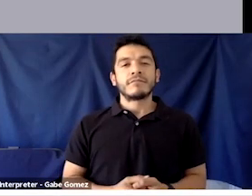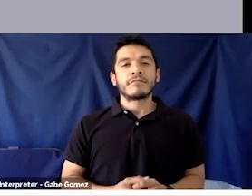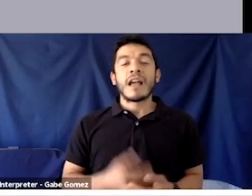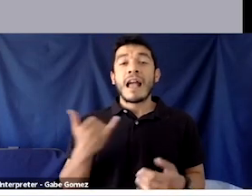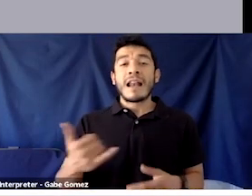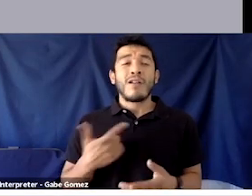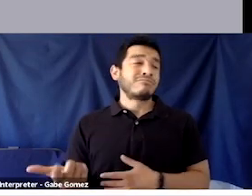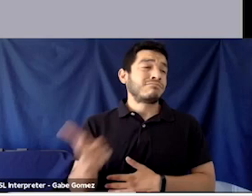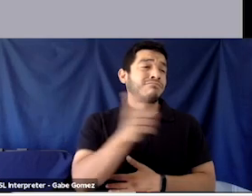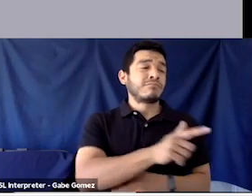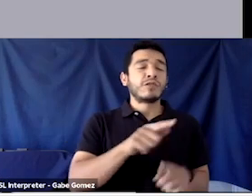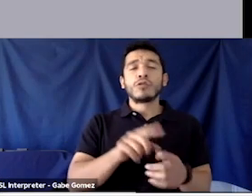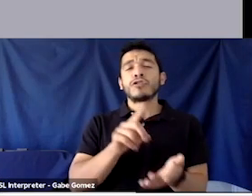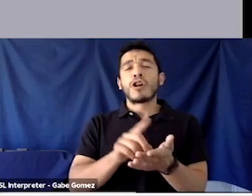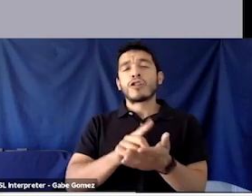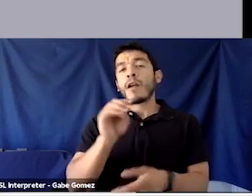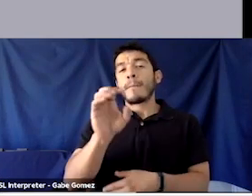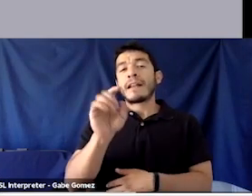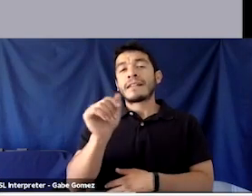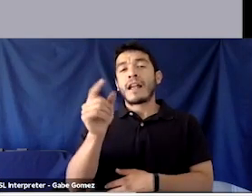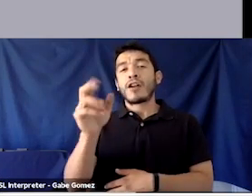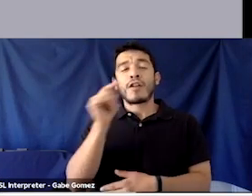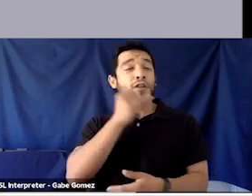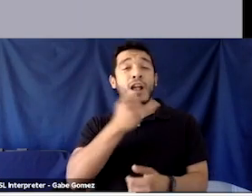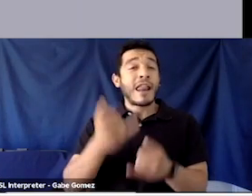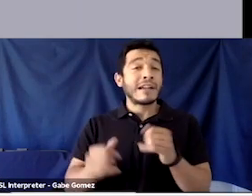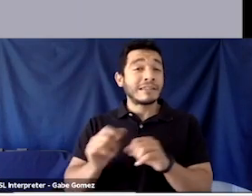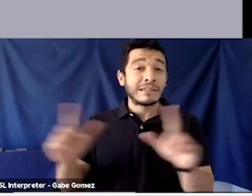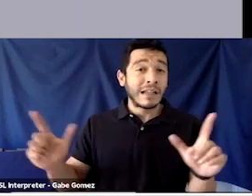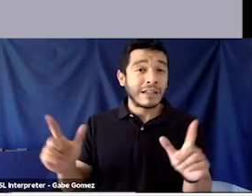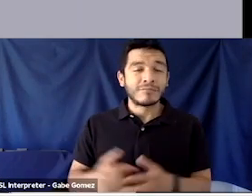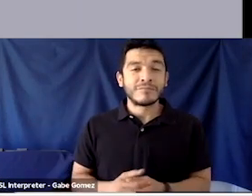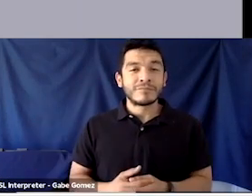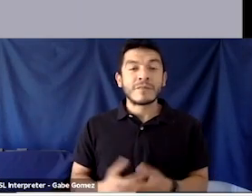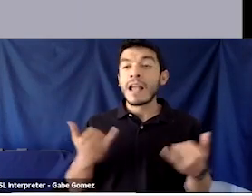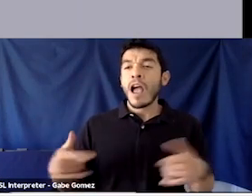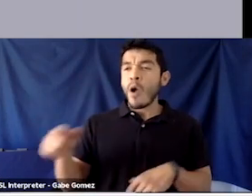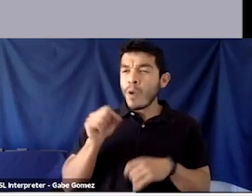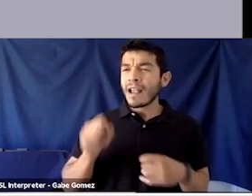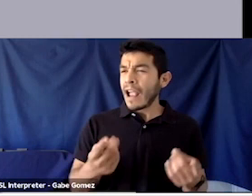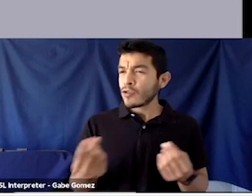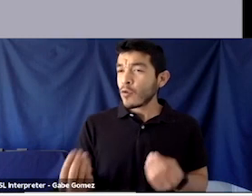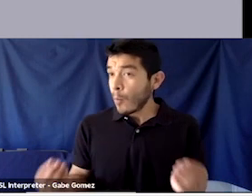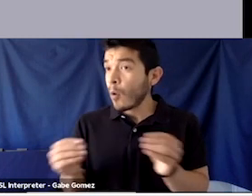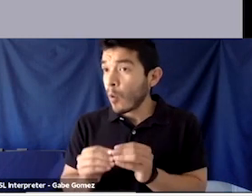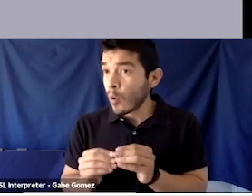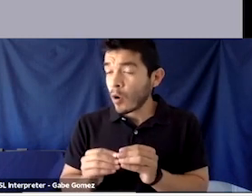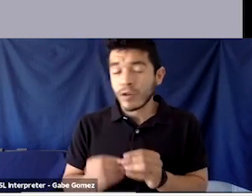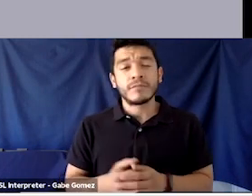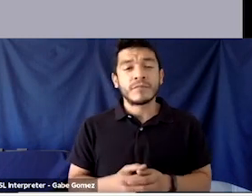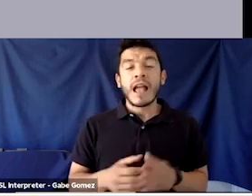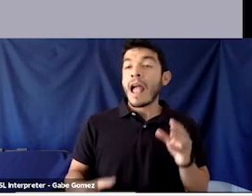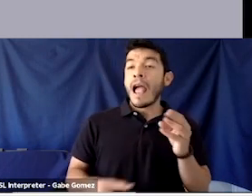McTaggart for our last slide. So we can take even further action steps, adding to what Dr. Heldman was